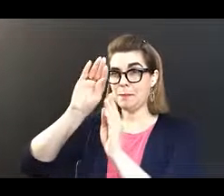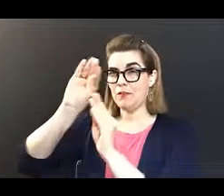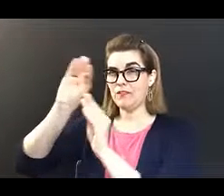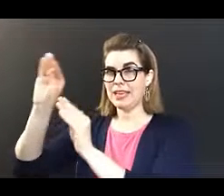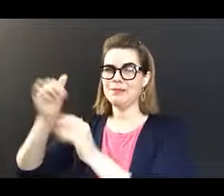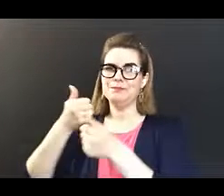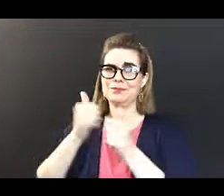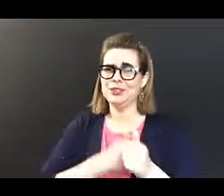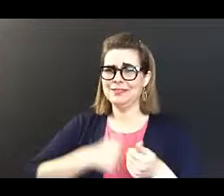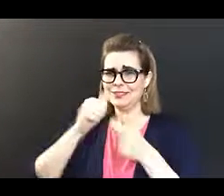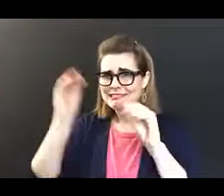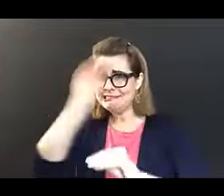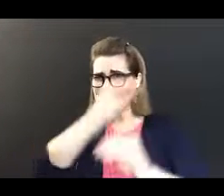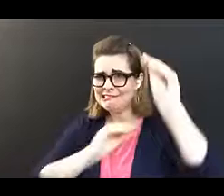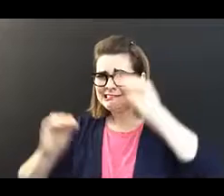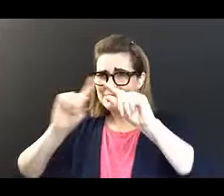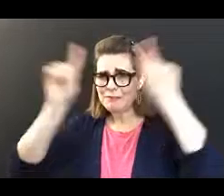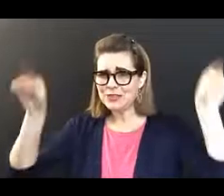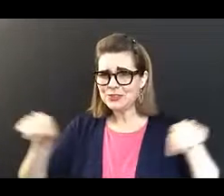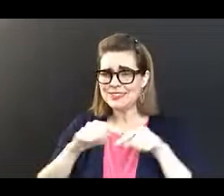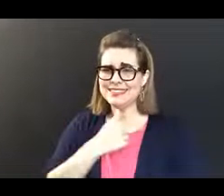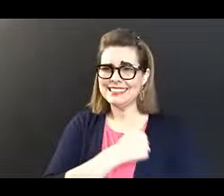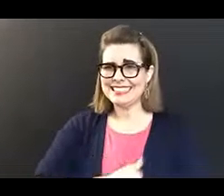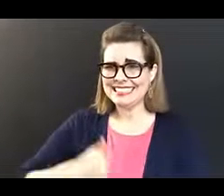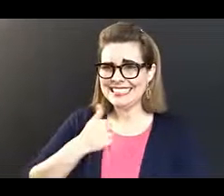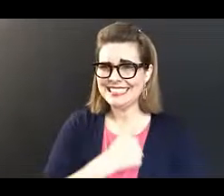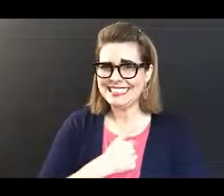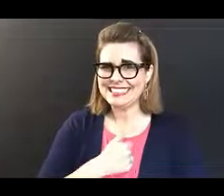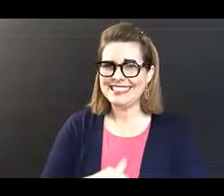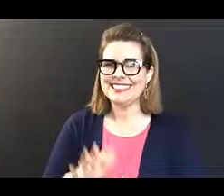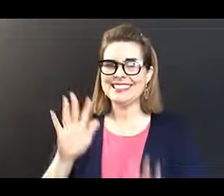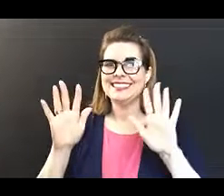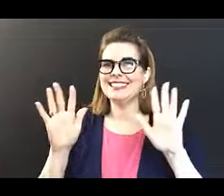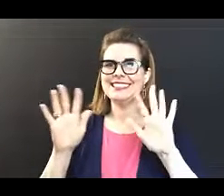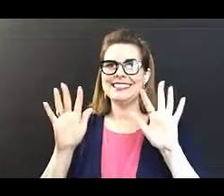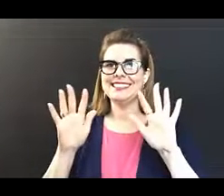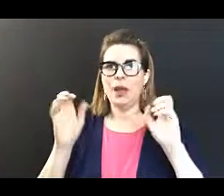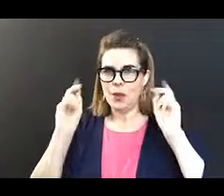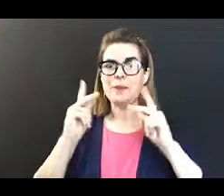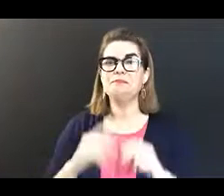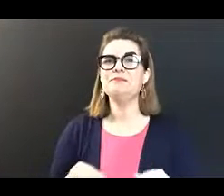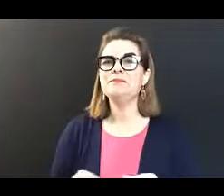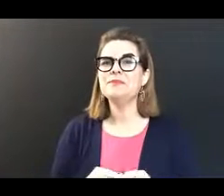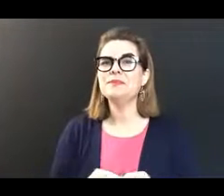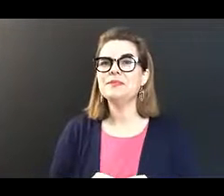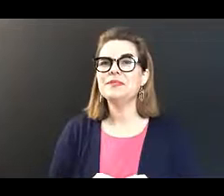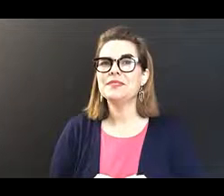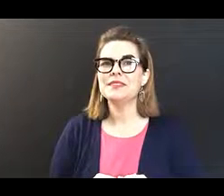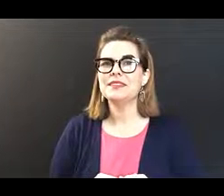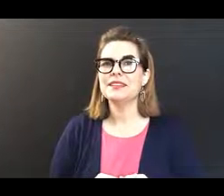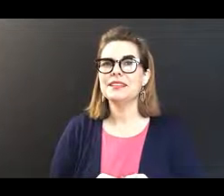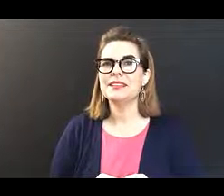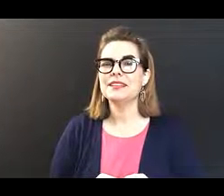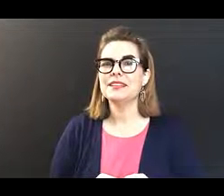Sorry. Clumsy with the chat box and everything else. All right, so there's an online